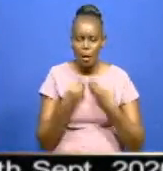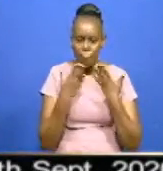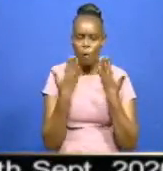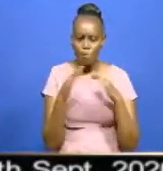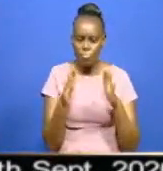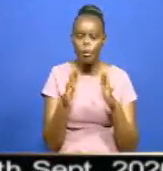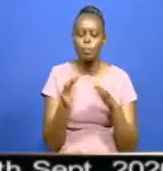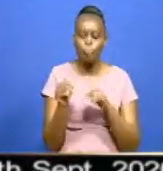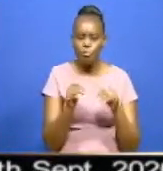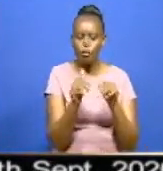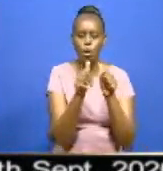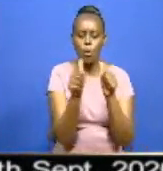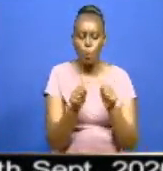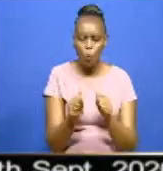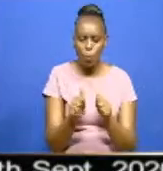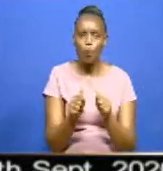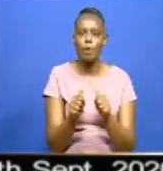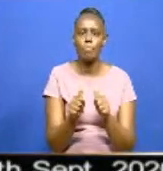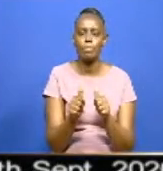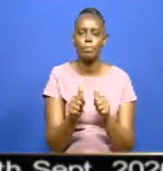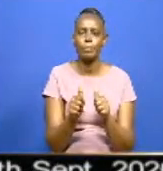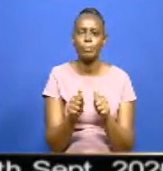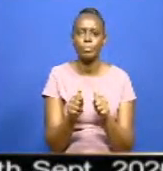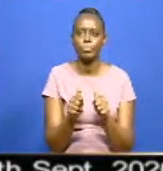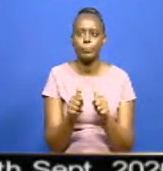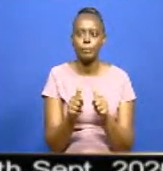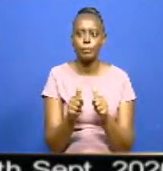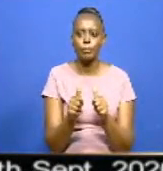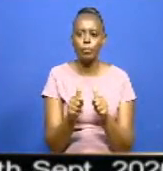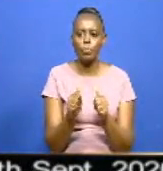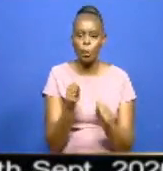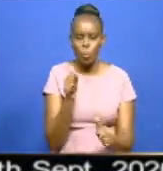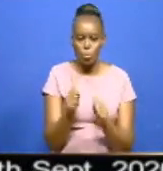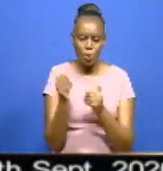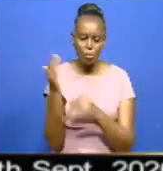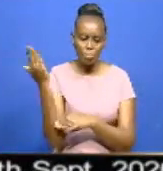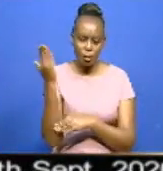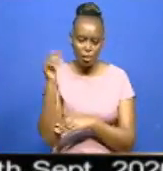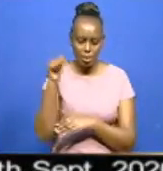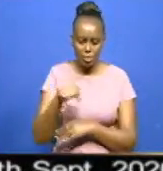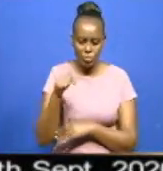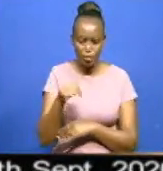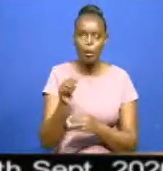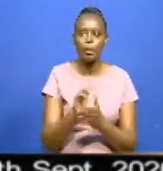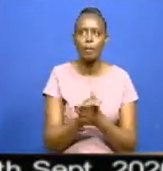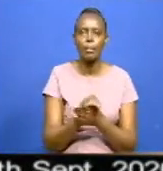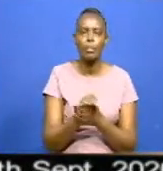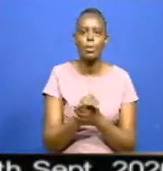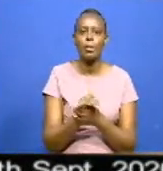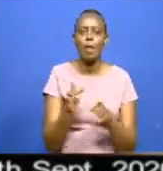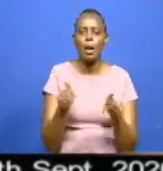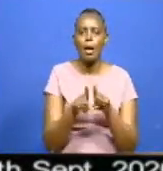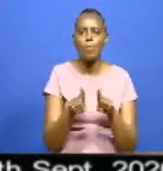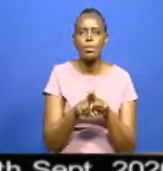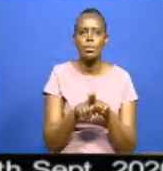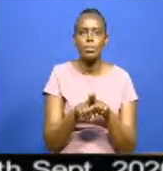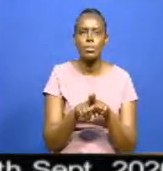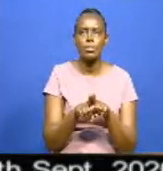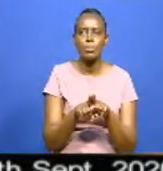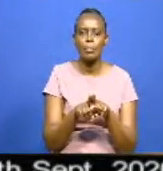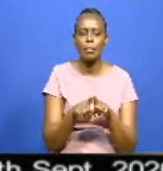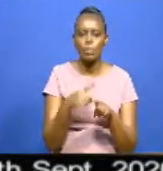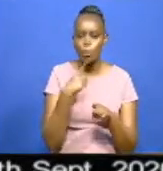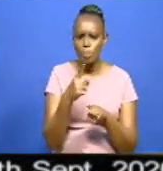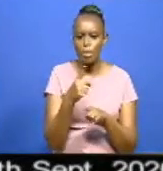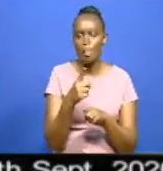having followed very meticulously, that was going to be presented today. And Mr. Speaker, as you rightly